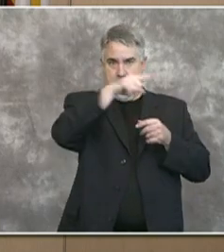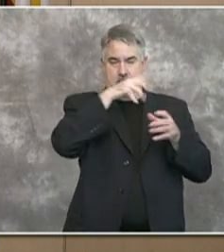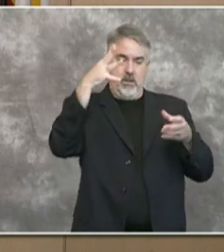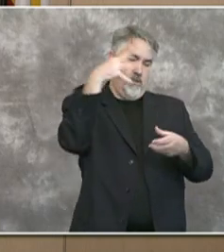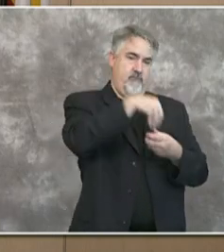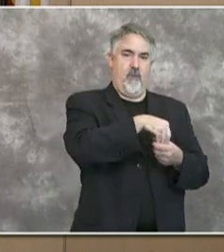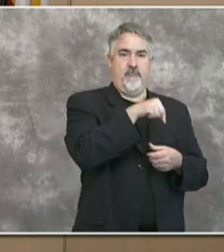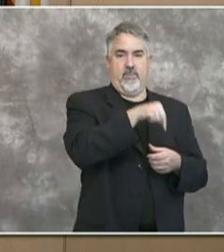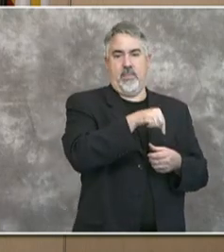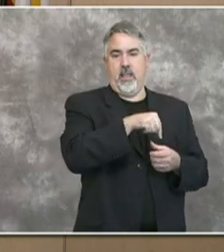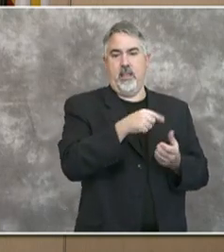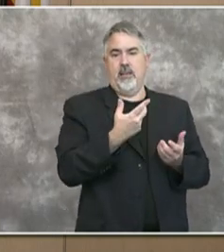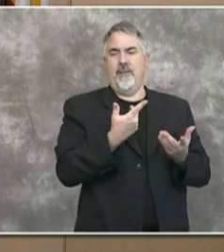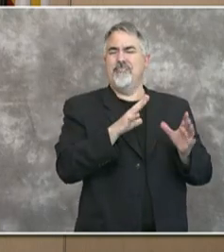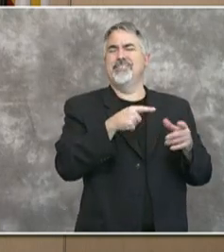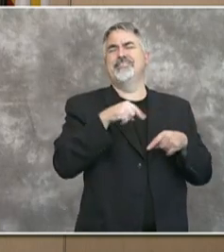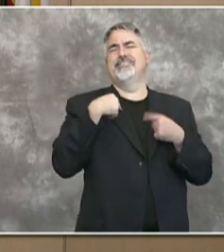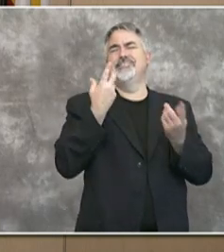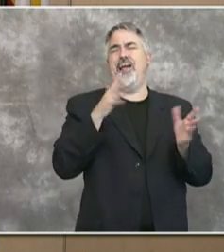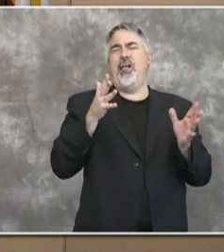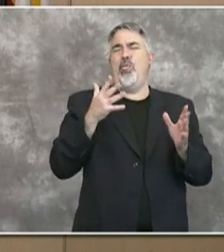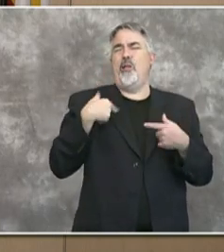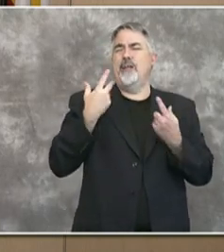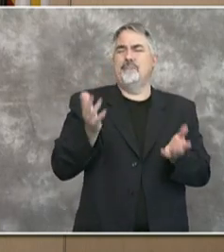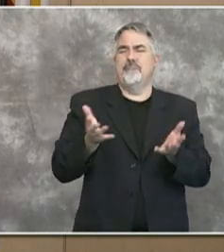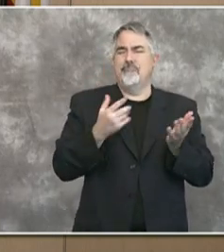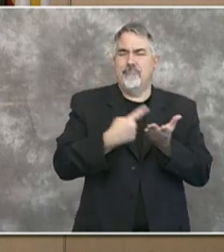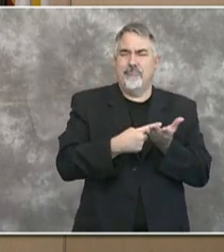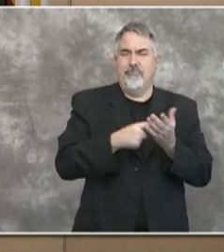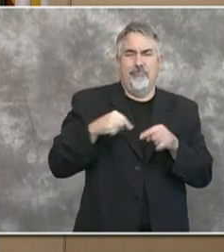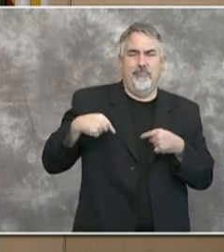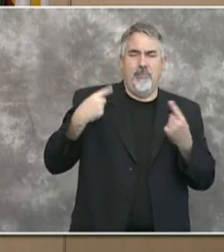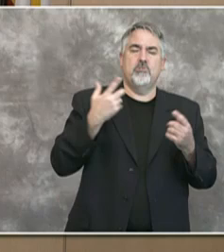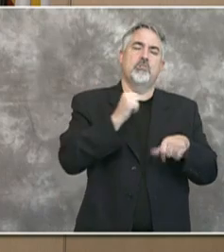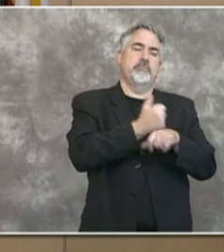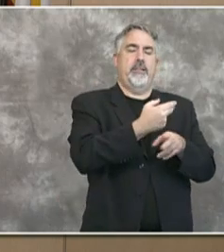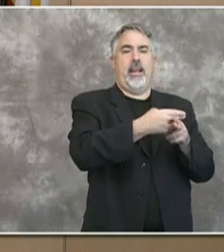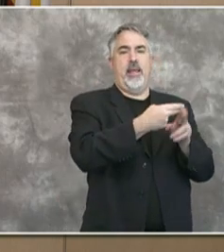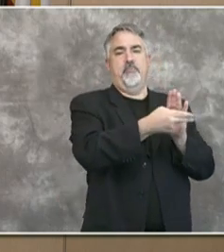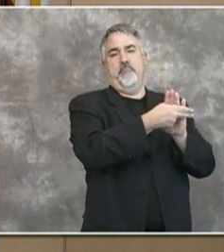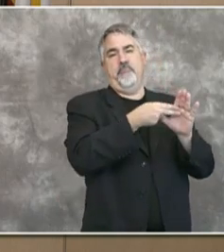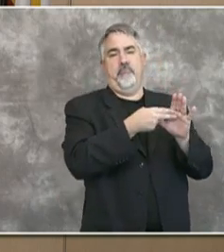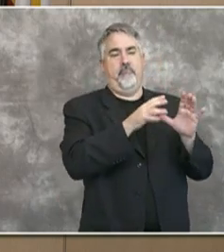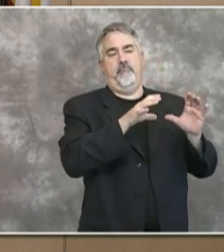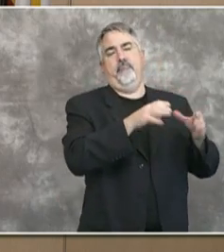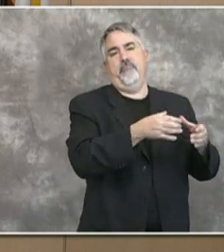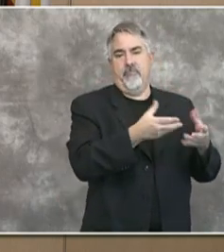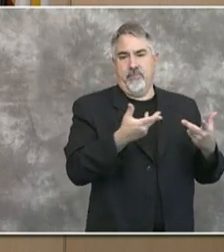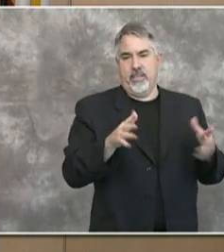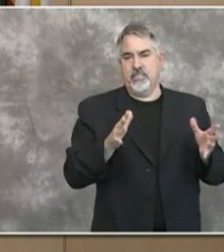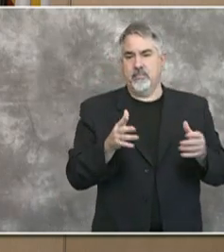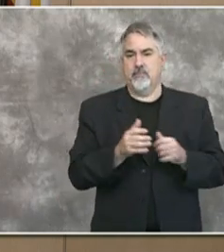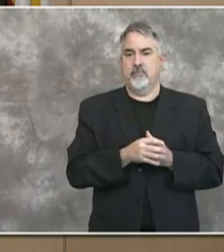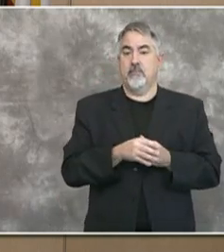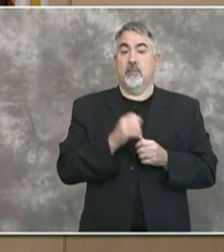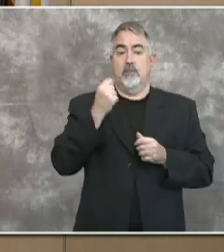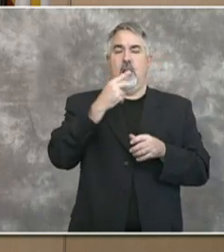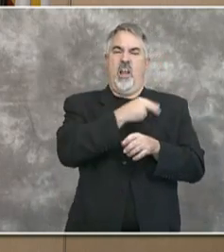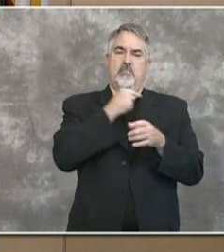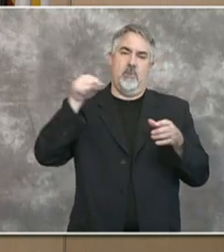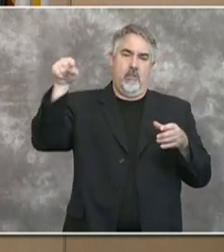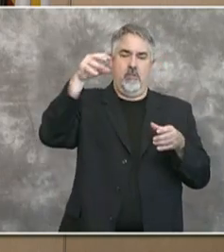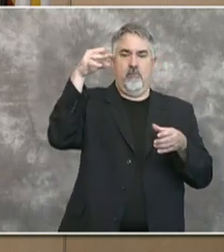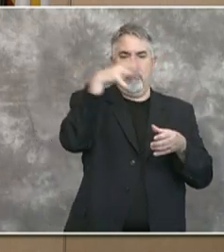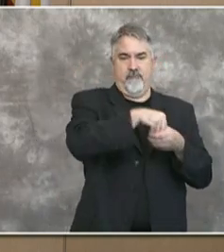engaging them this entire week to gain information, and that has been through the support of the Hospital Association of